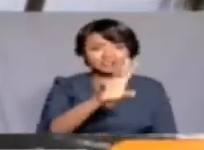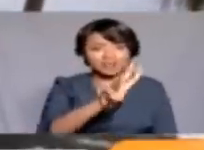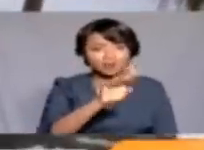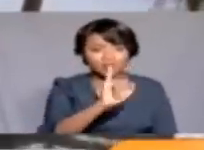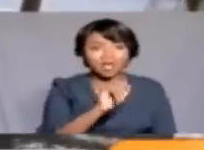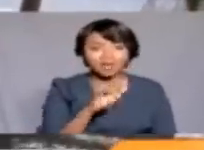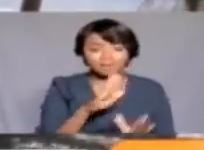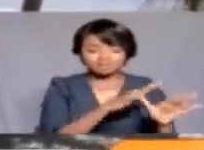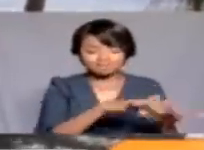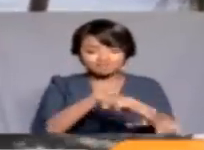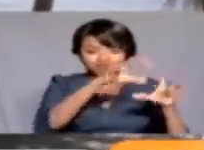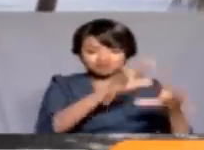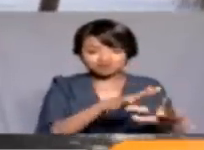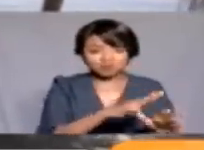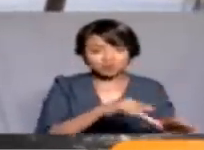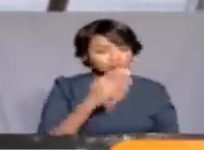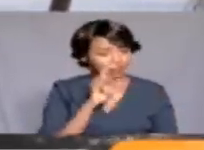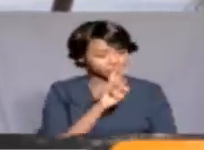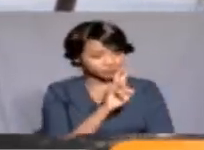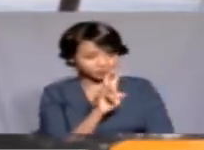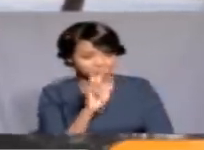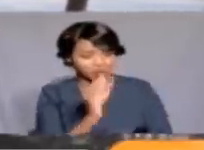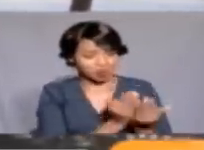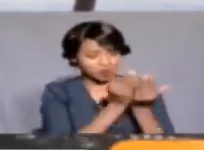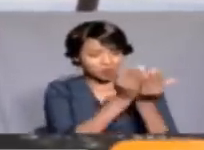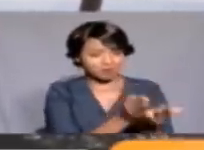operations for ourselves.